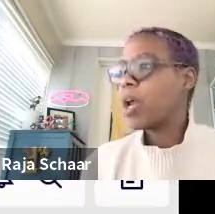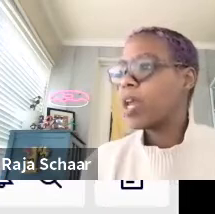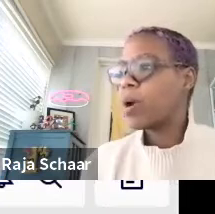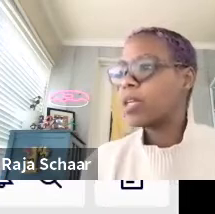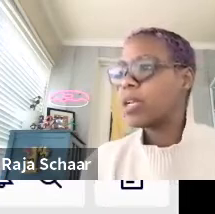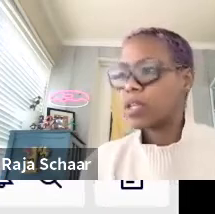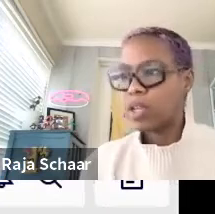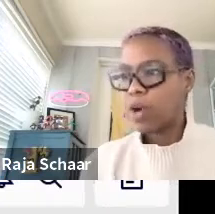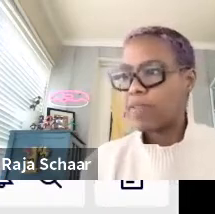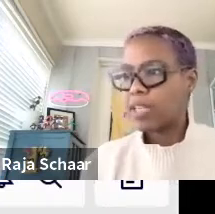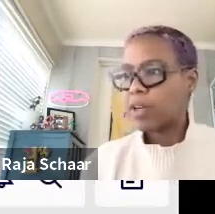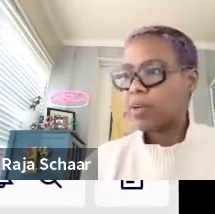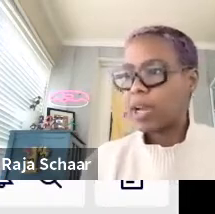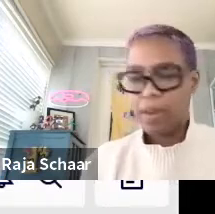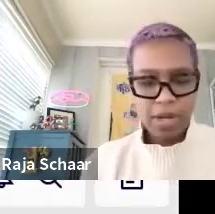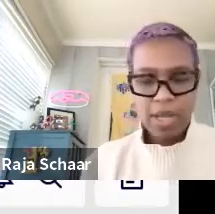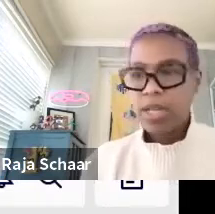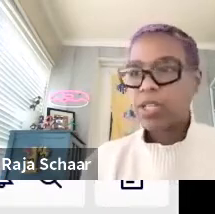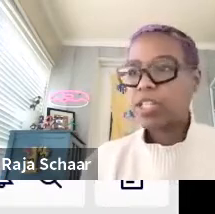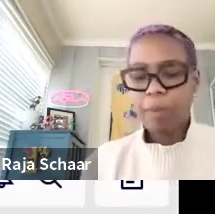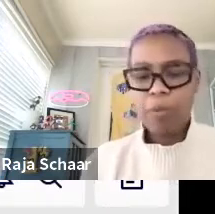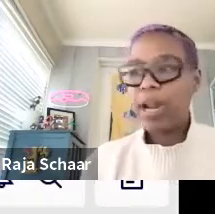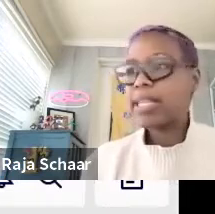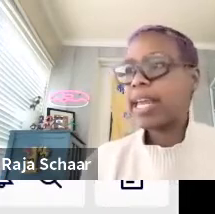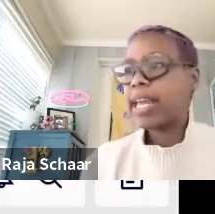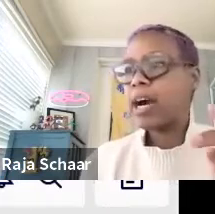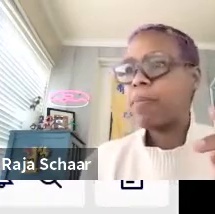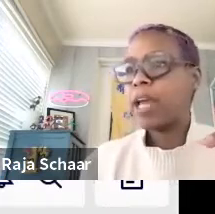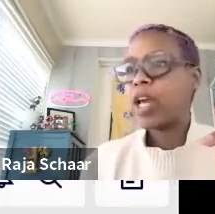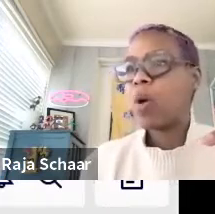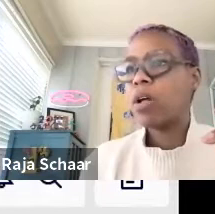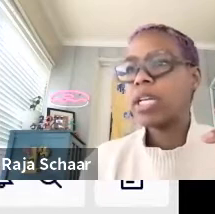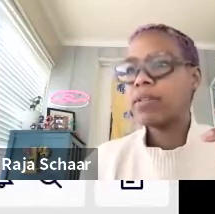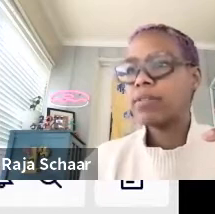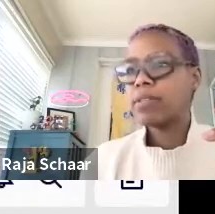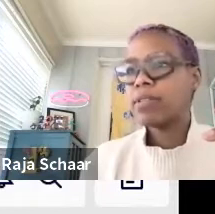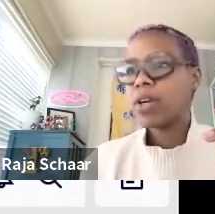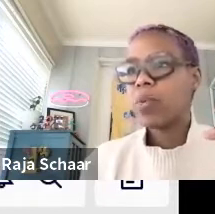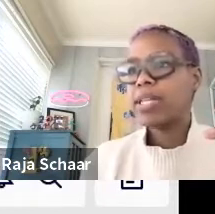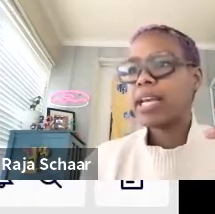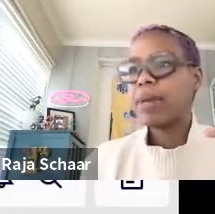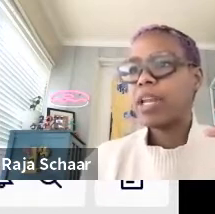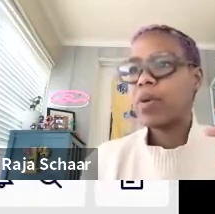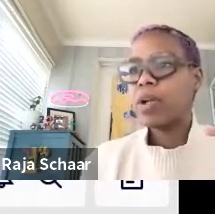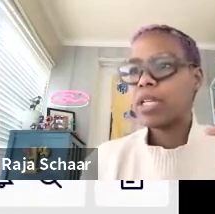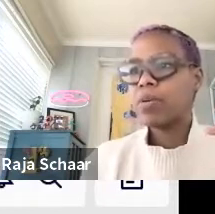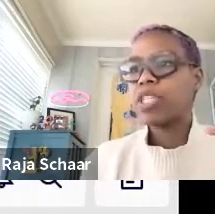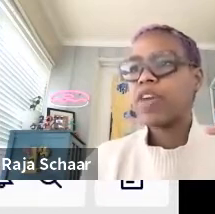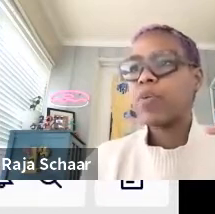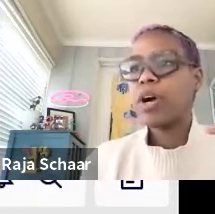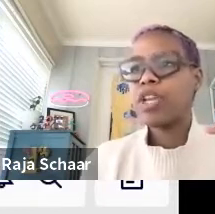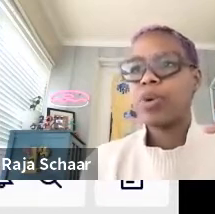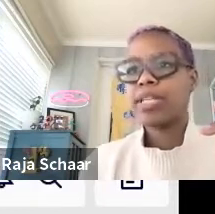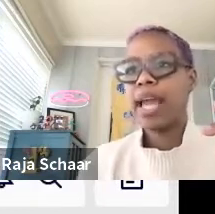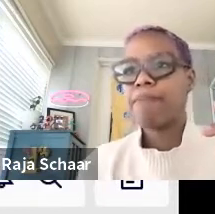income inequality, not privacy. Let's talk about what is income equality or what is income inequality,